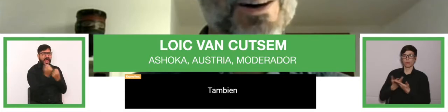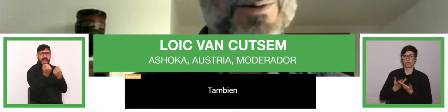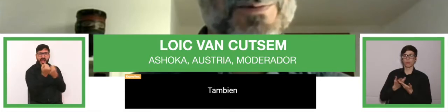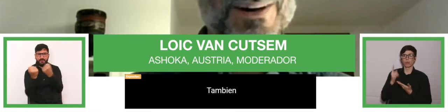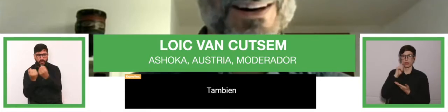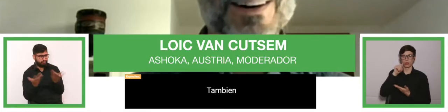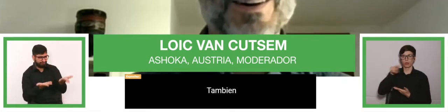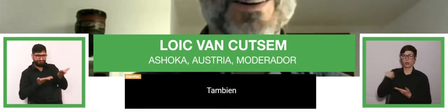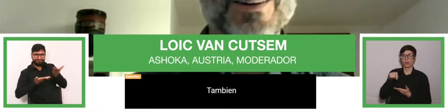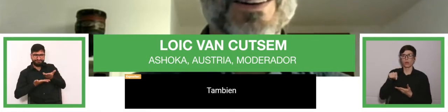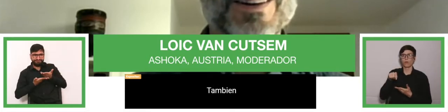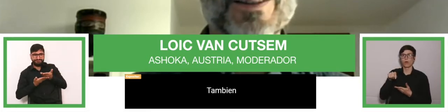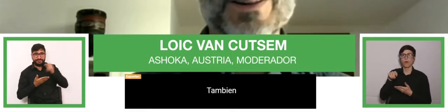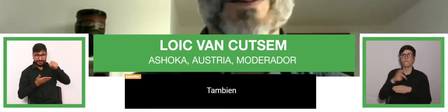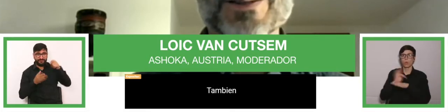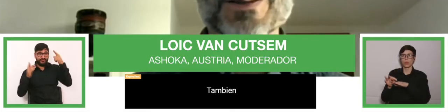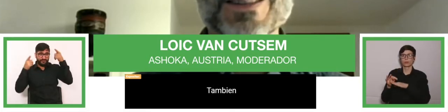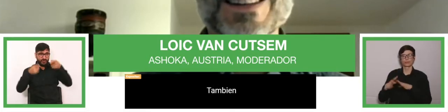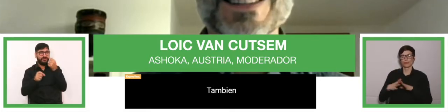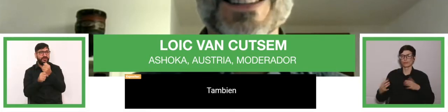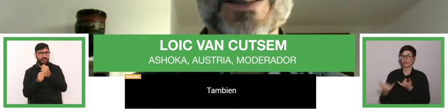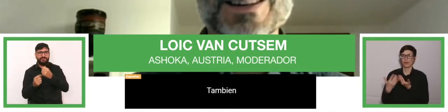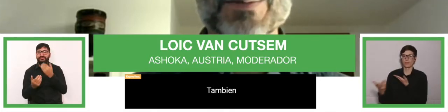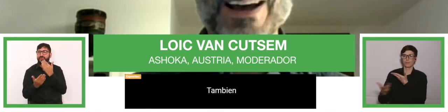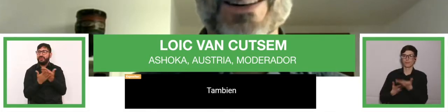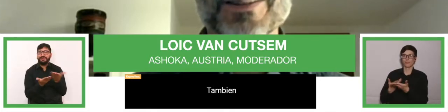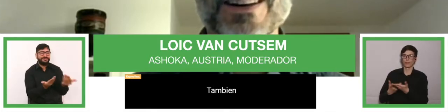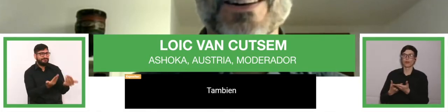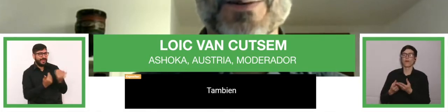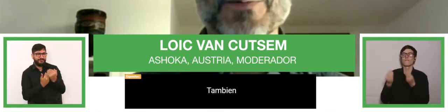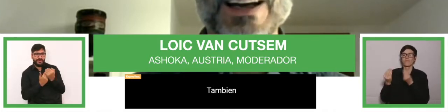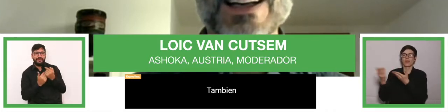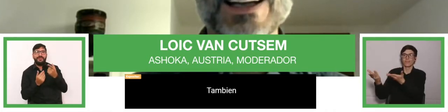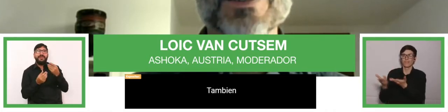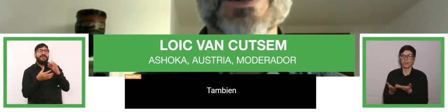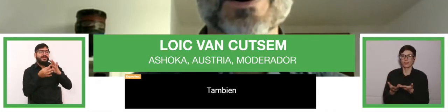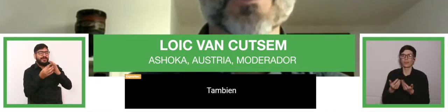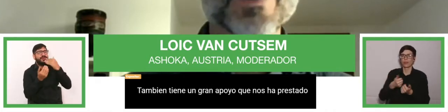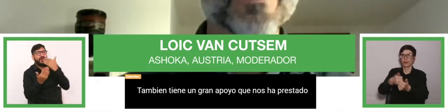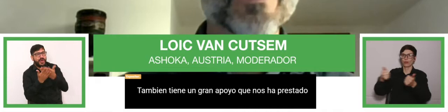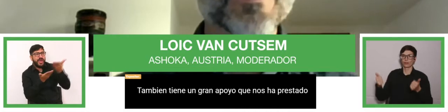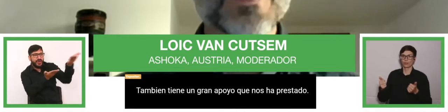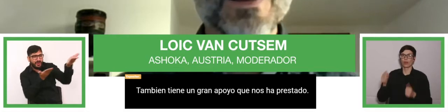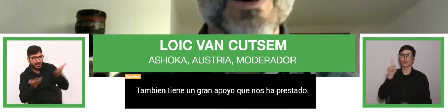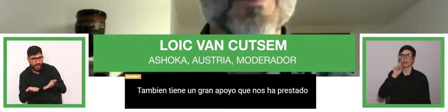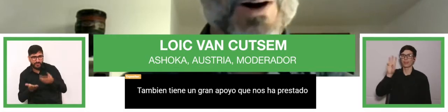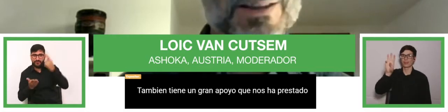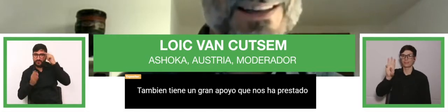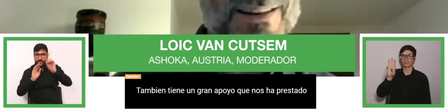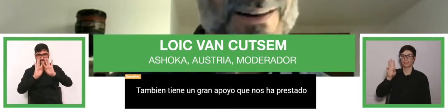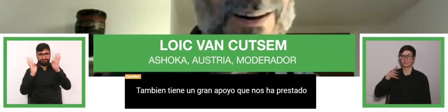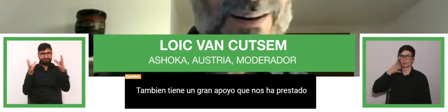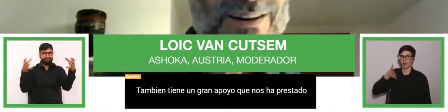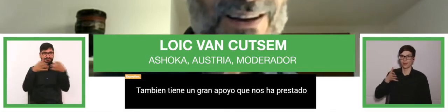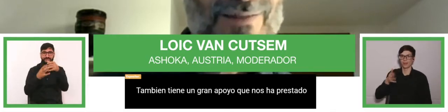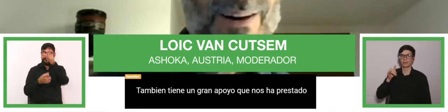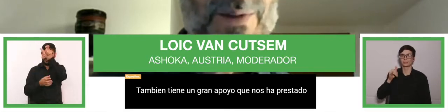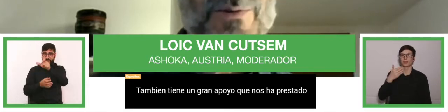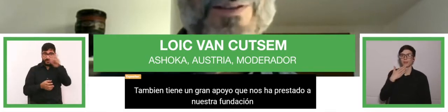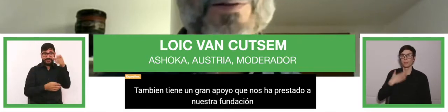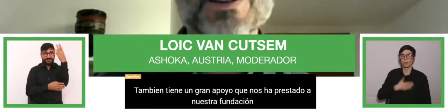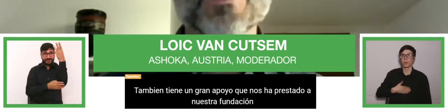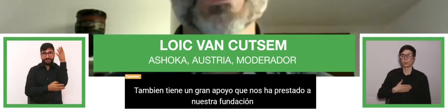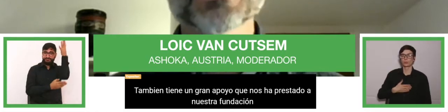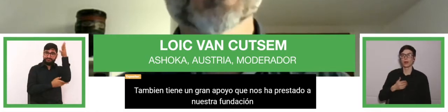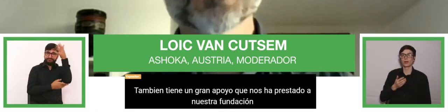So welcome all three of you to this panel. And I'd like to start with Martin, if